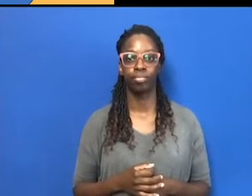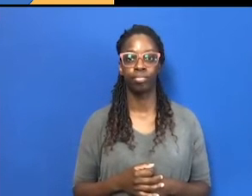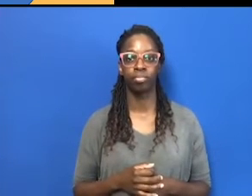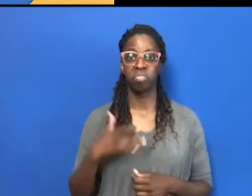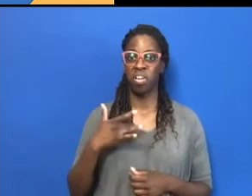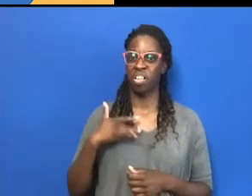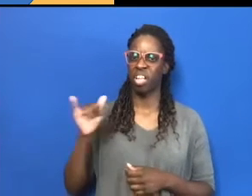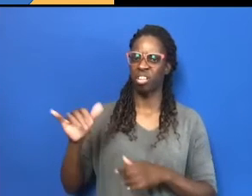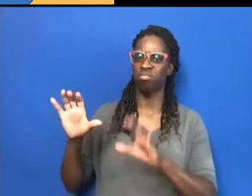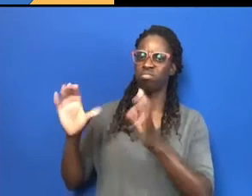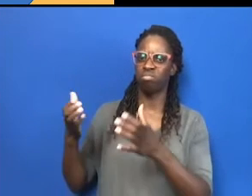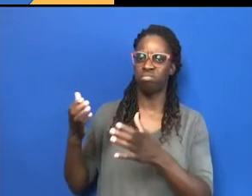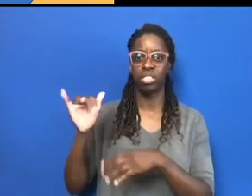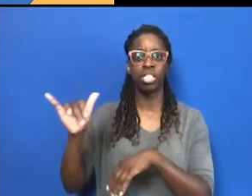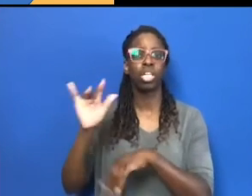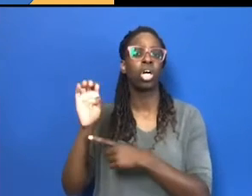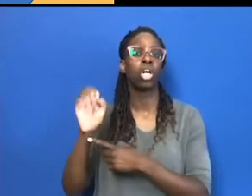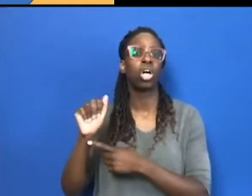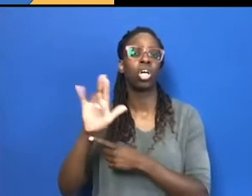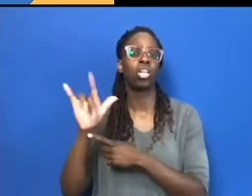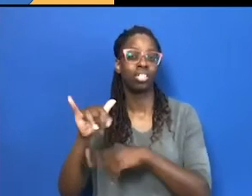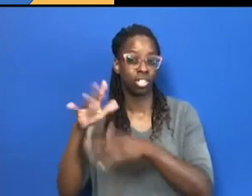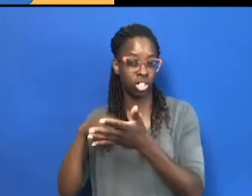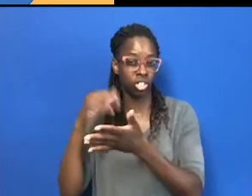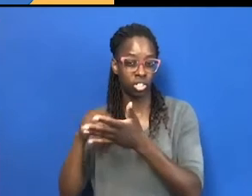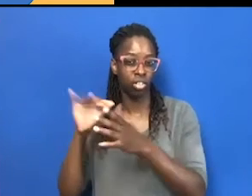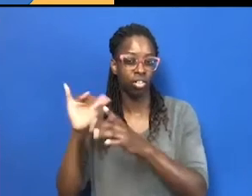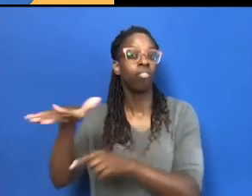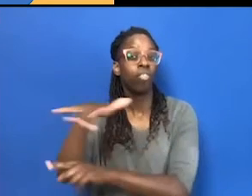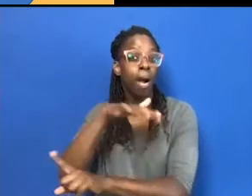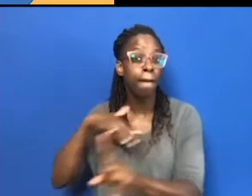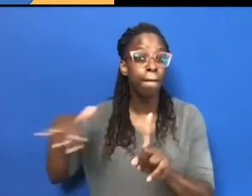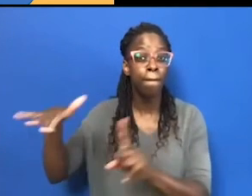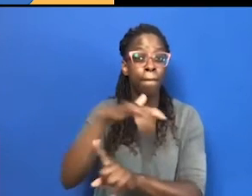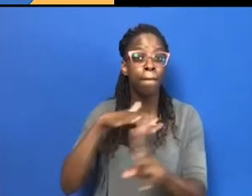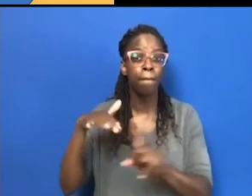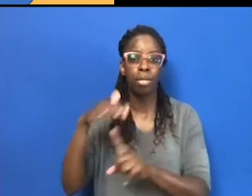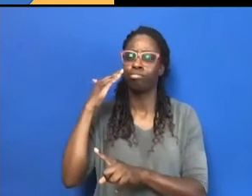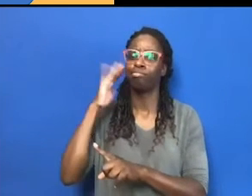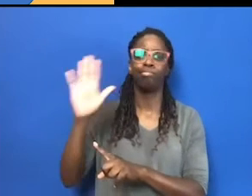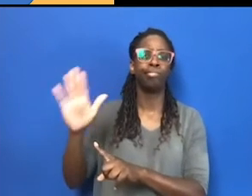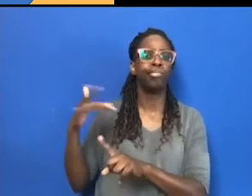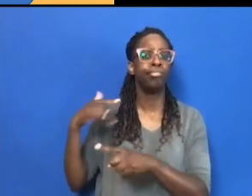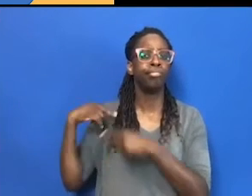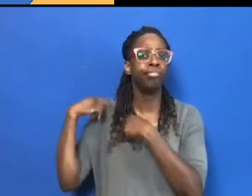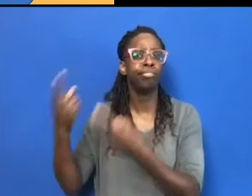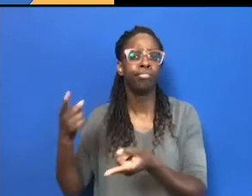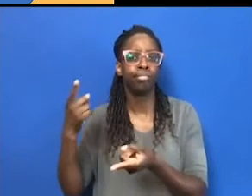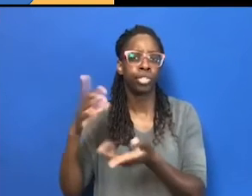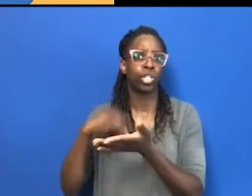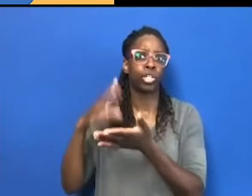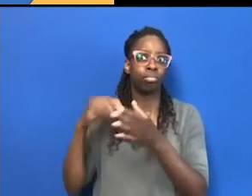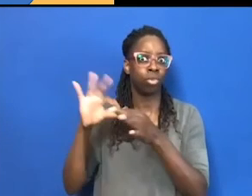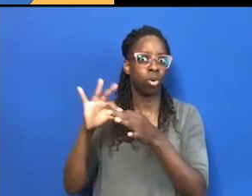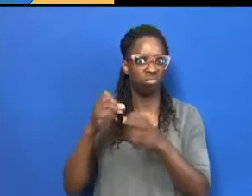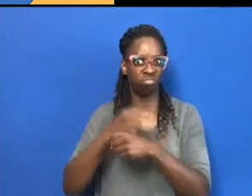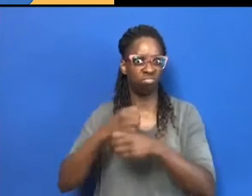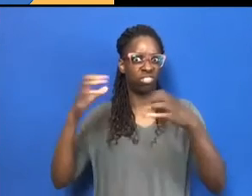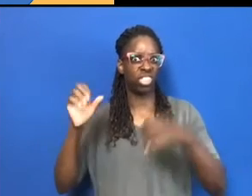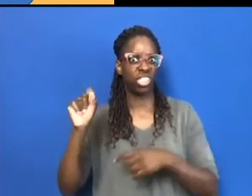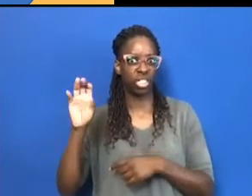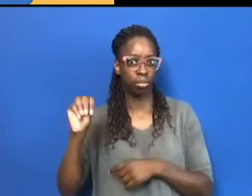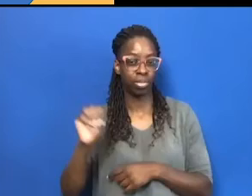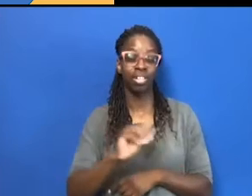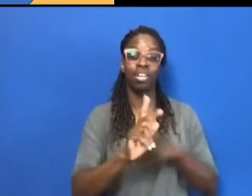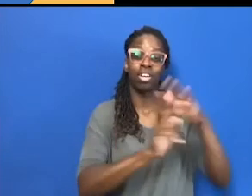the 1980s, there's been an increase in standards-based education for grades K through 12. In recent years, this